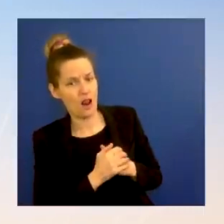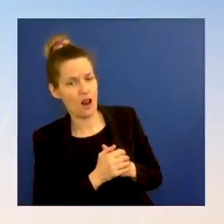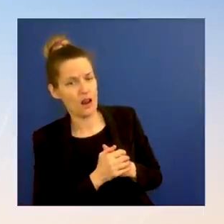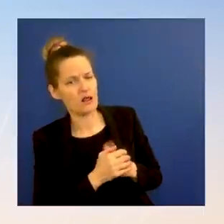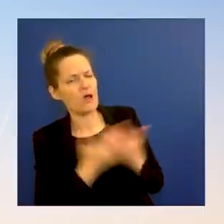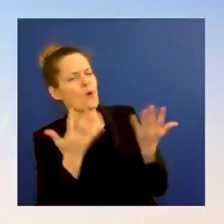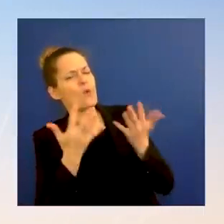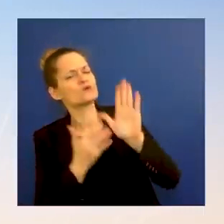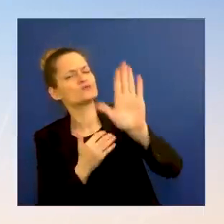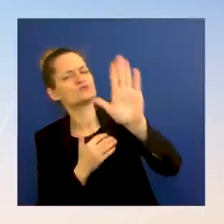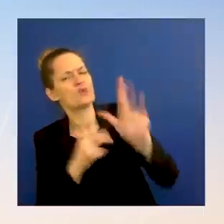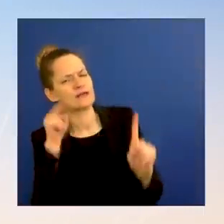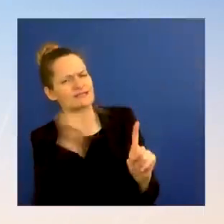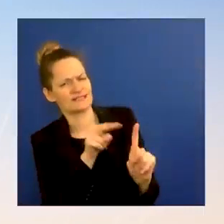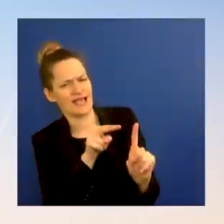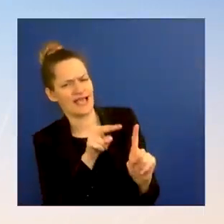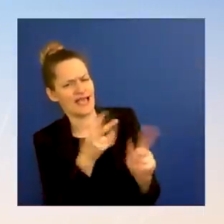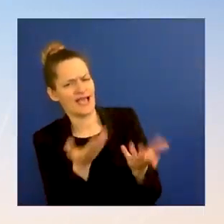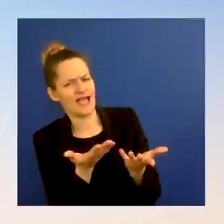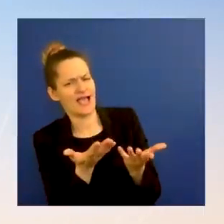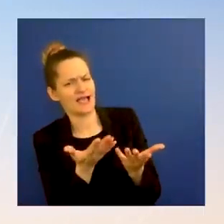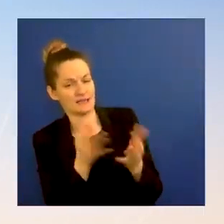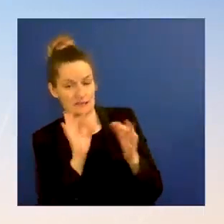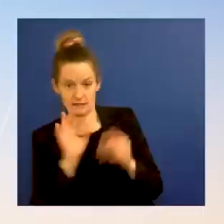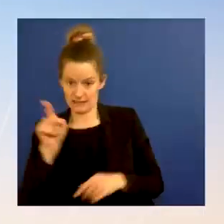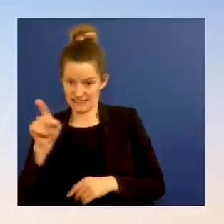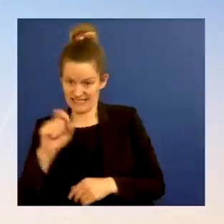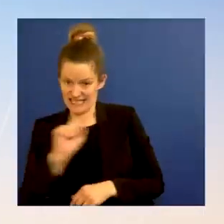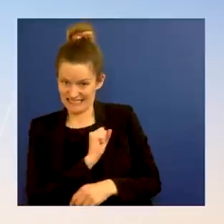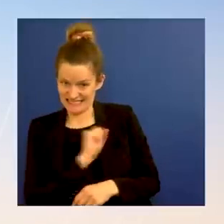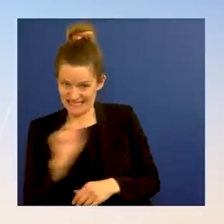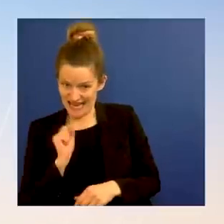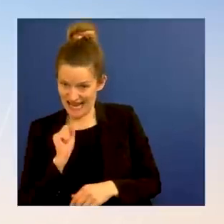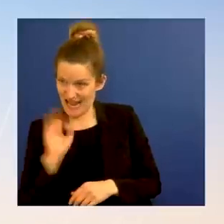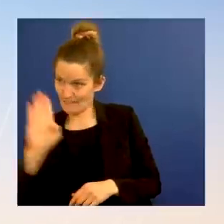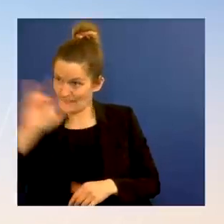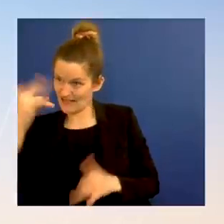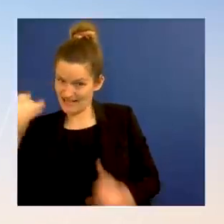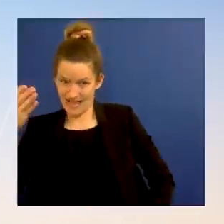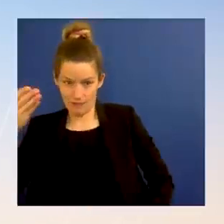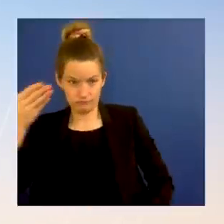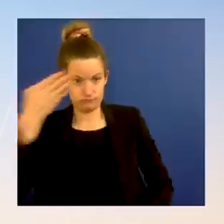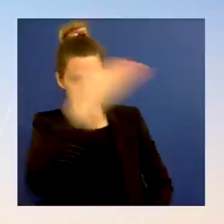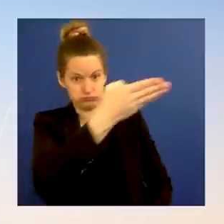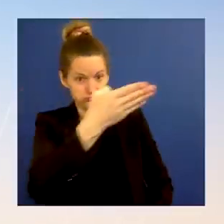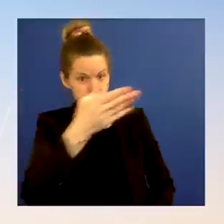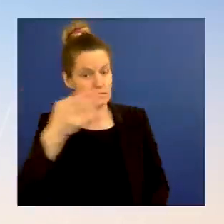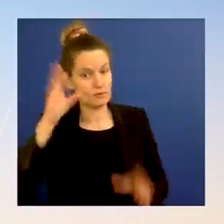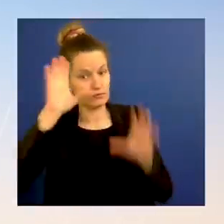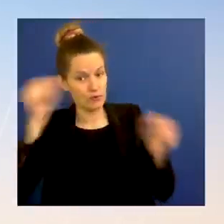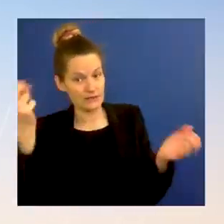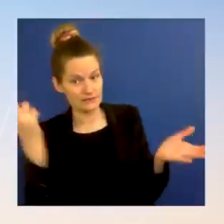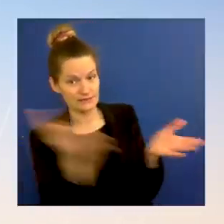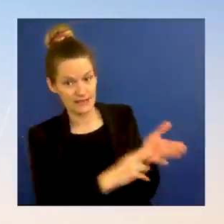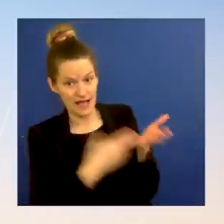the Senate bill, and is this something that the president would sign? Well, I think as we talked about a little bit yesterday,